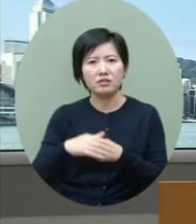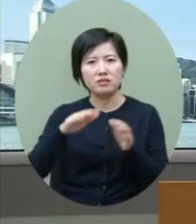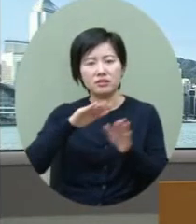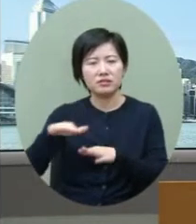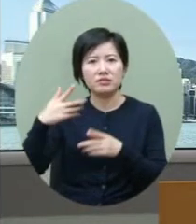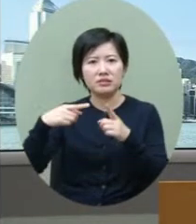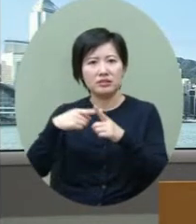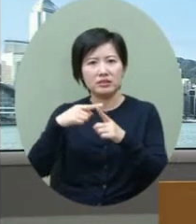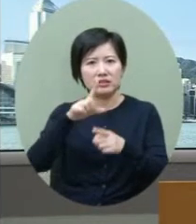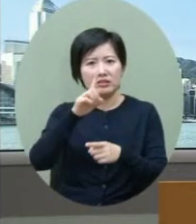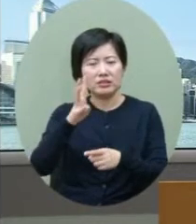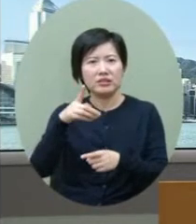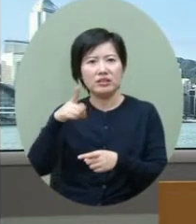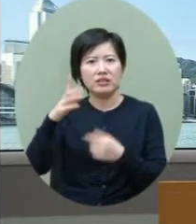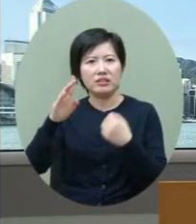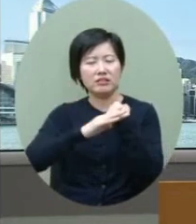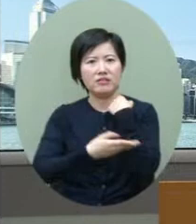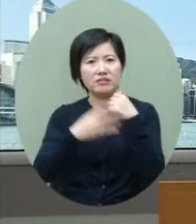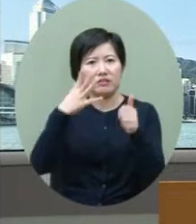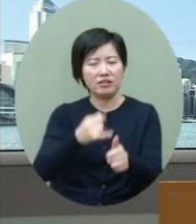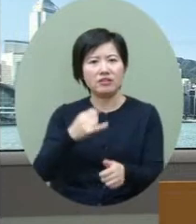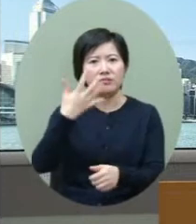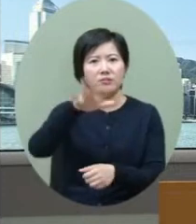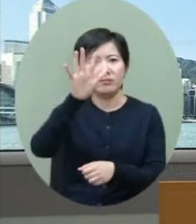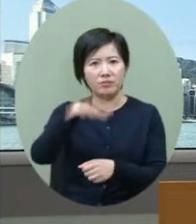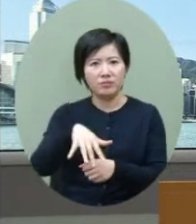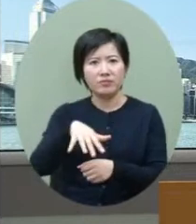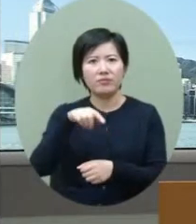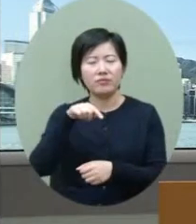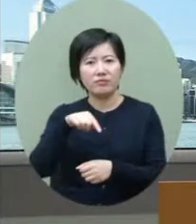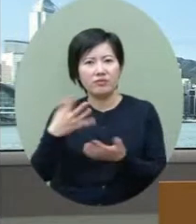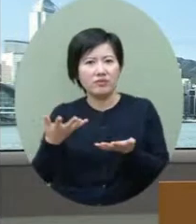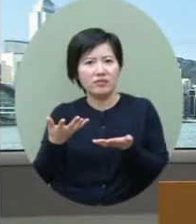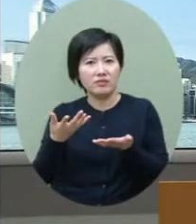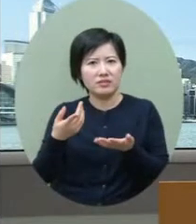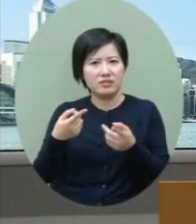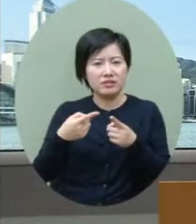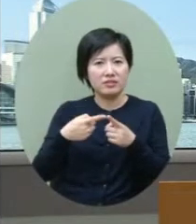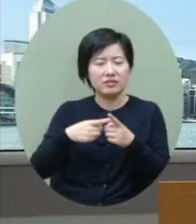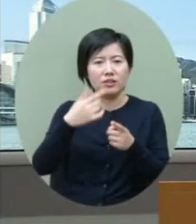people were tested, and 14 people were fined